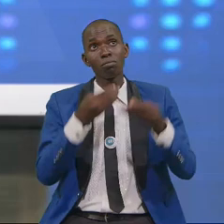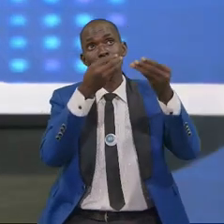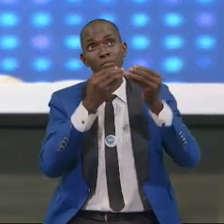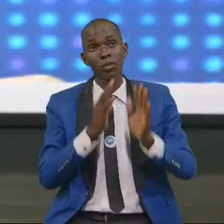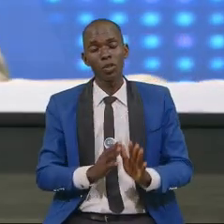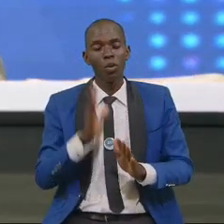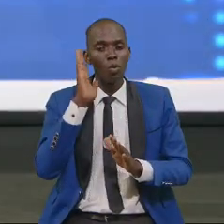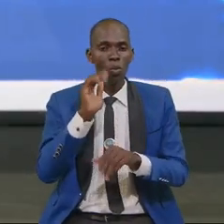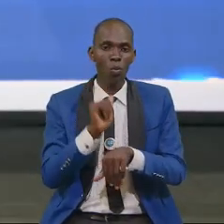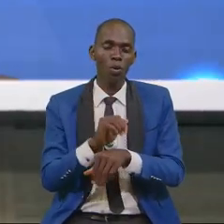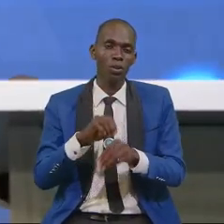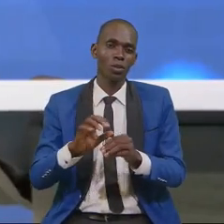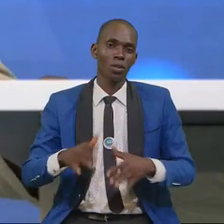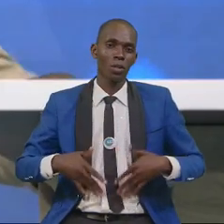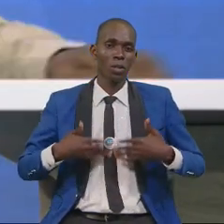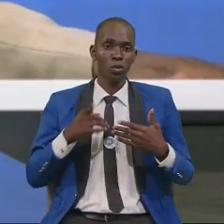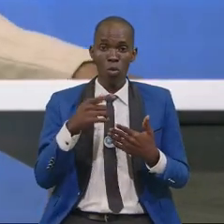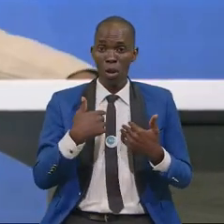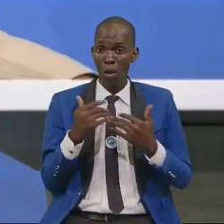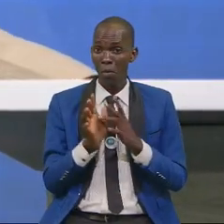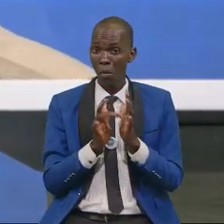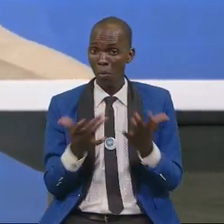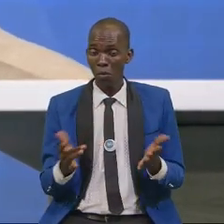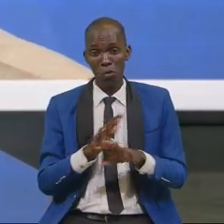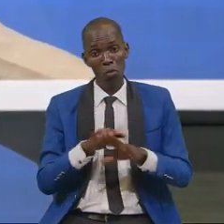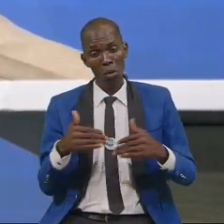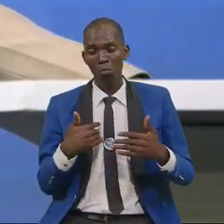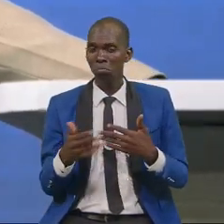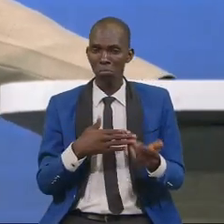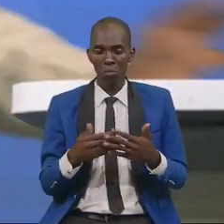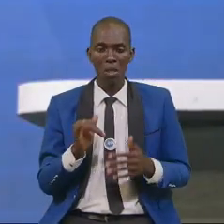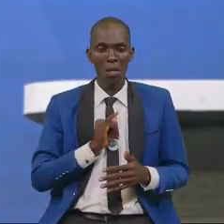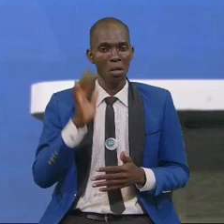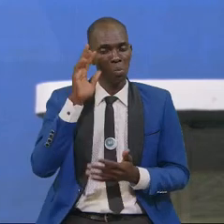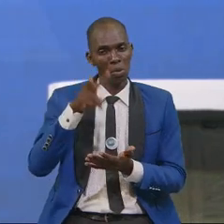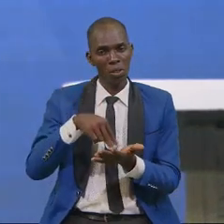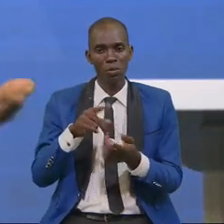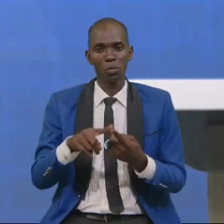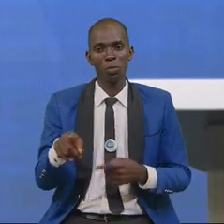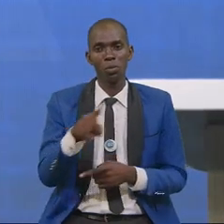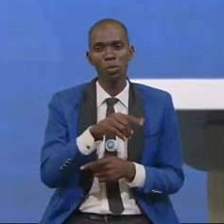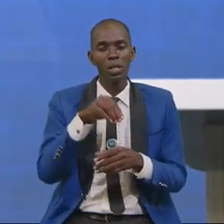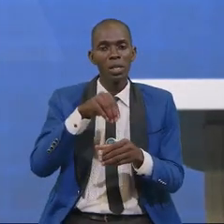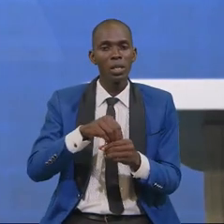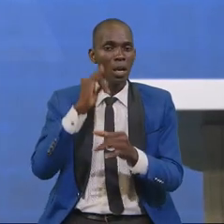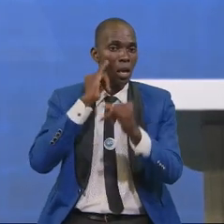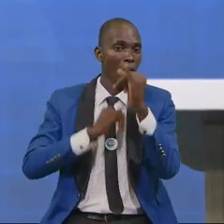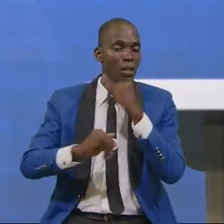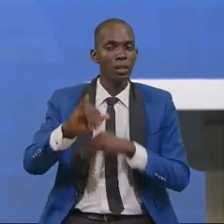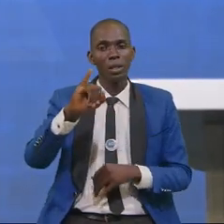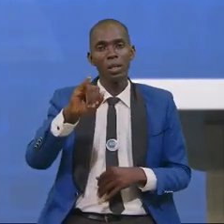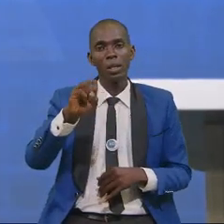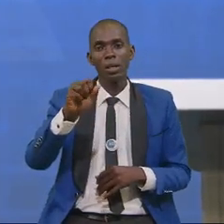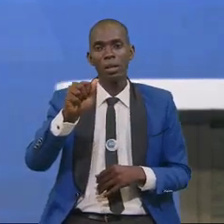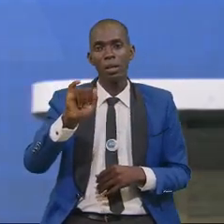your Bible there. If you don't, I'll read it to you. Isaiah chapter 9. And I'm reading there from verse 6.